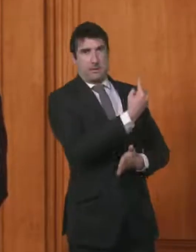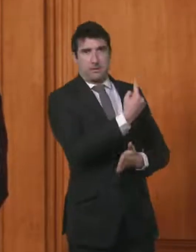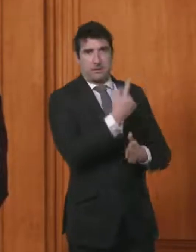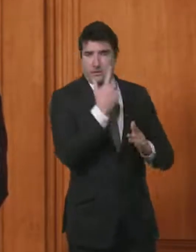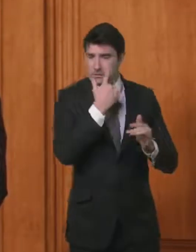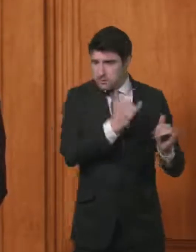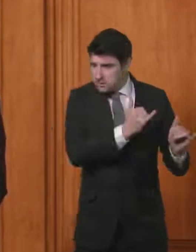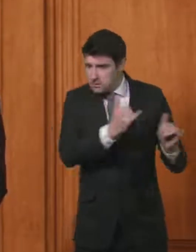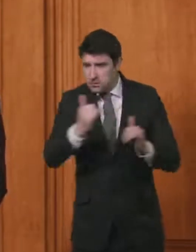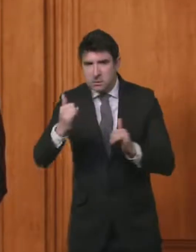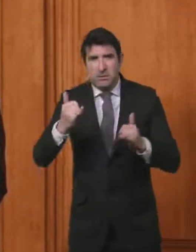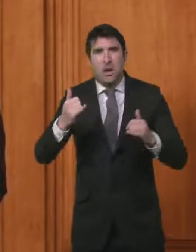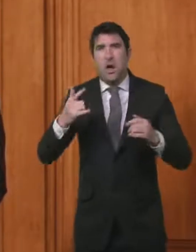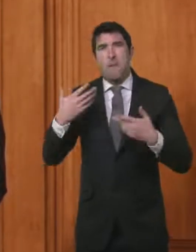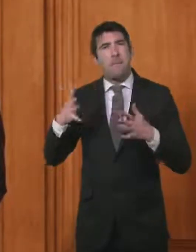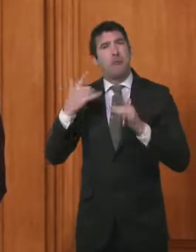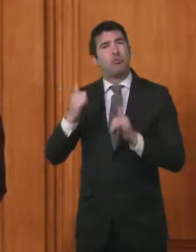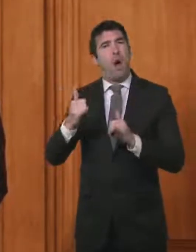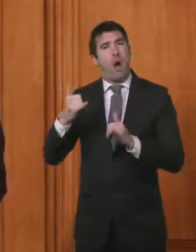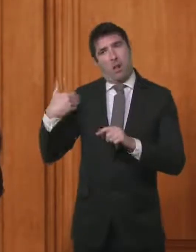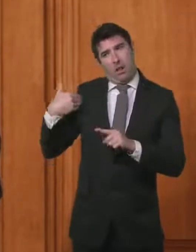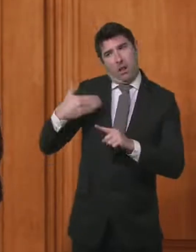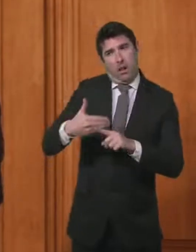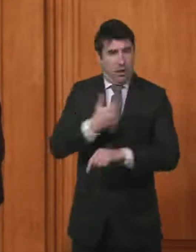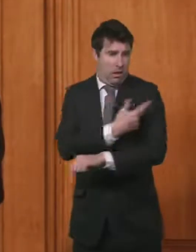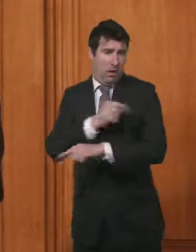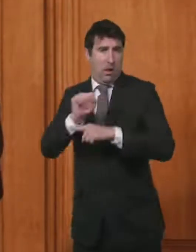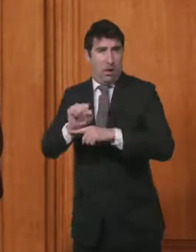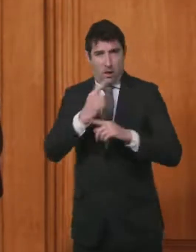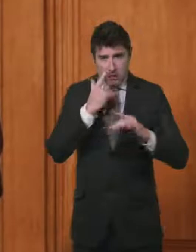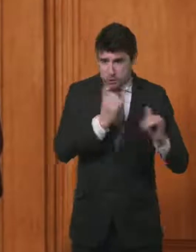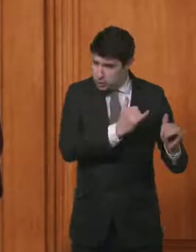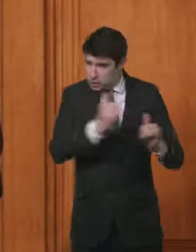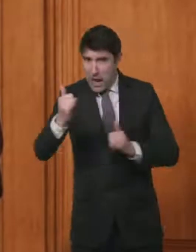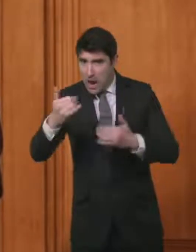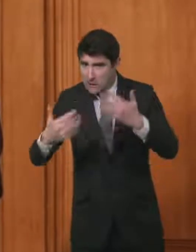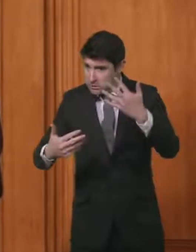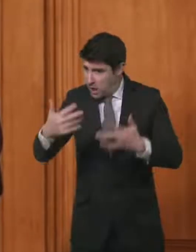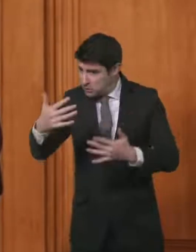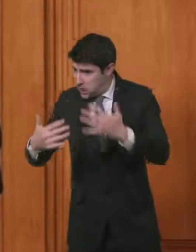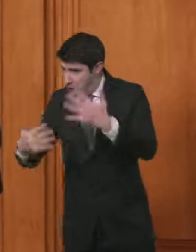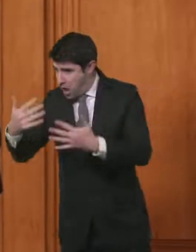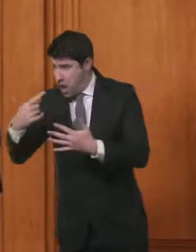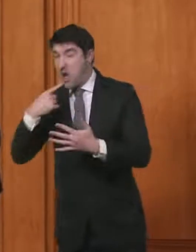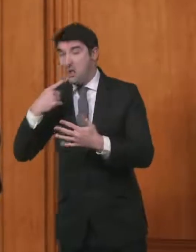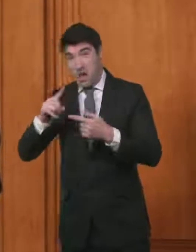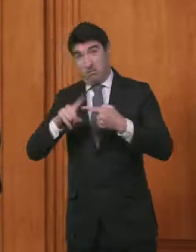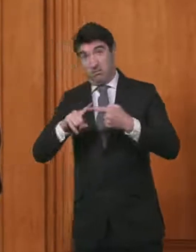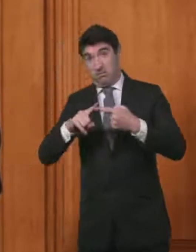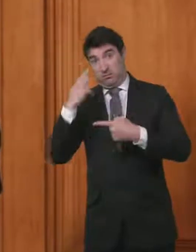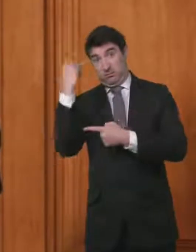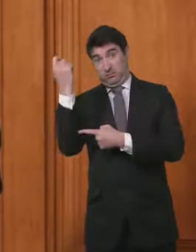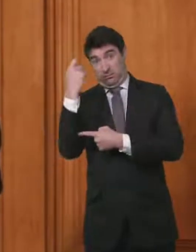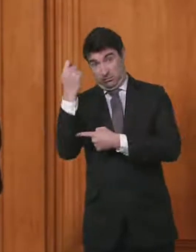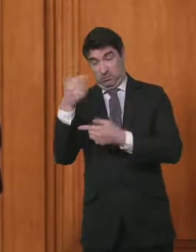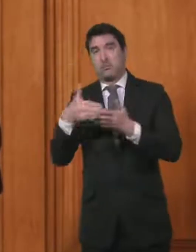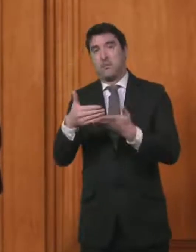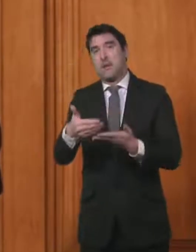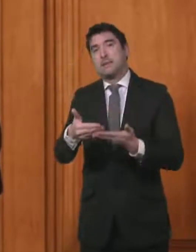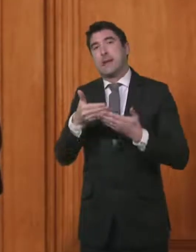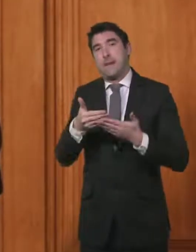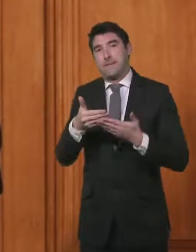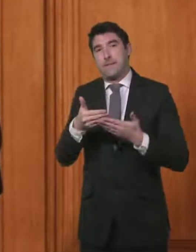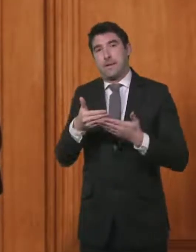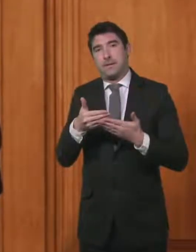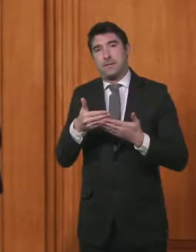new vaccine. The JCVI has made an announcement that the vaccine should be pressed into service